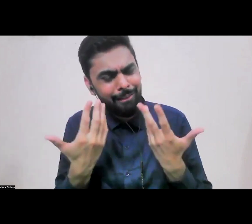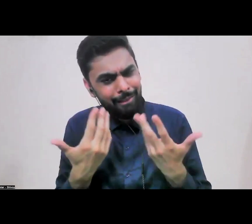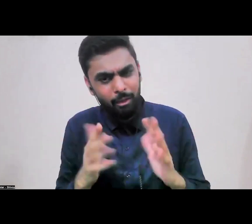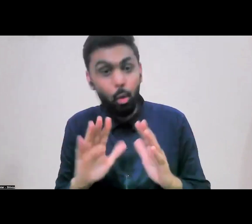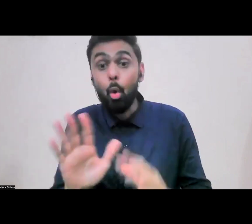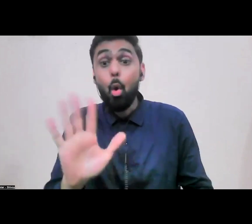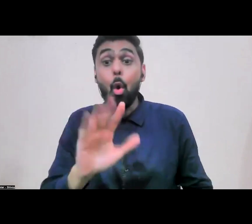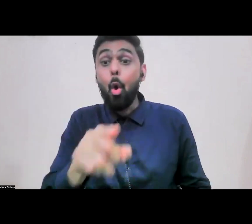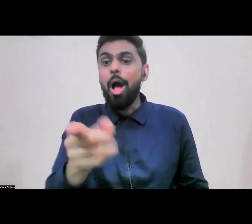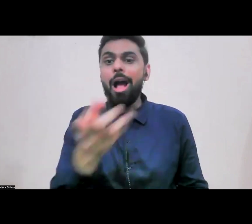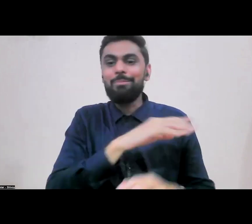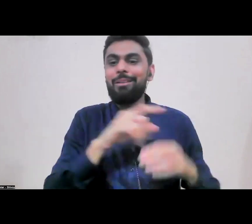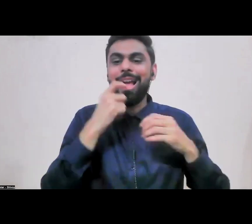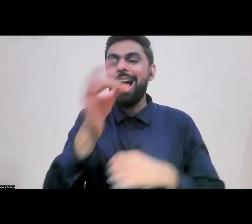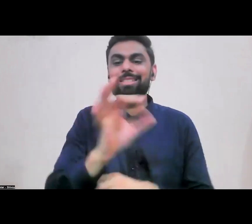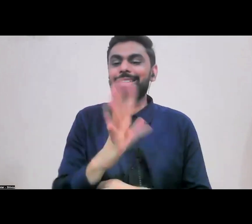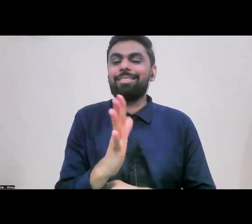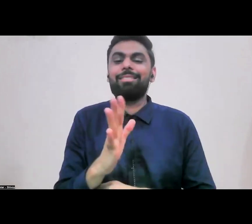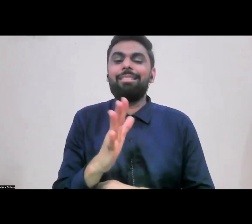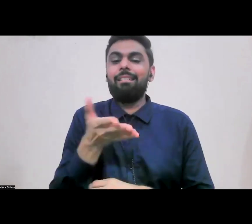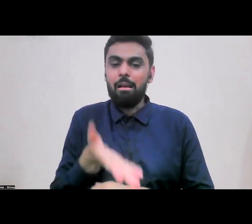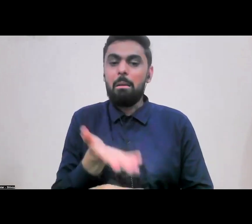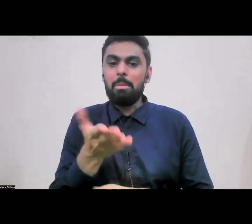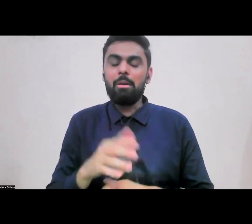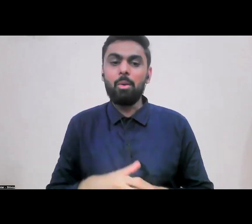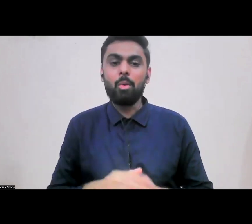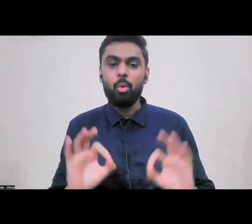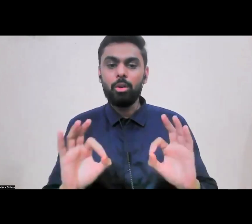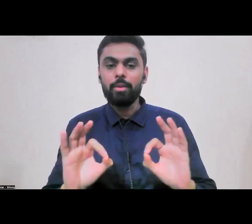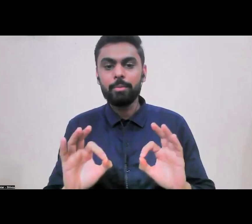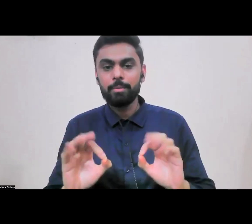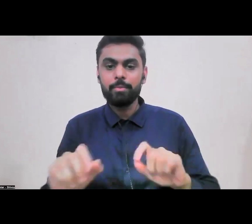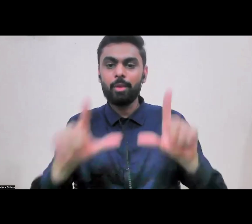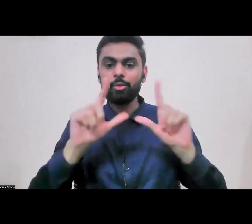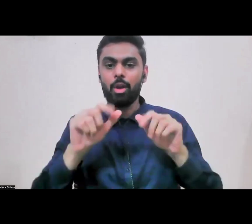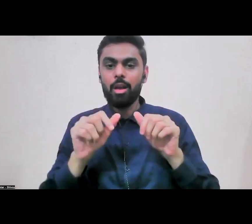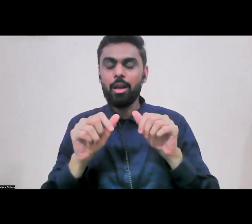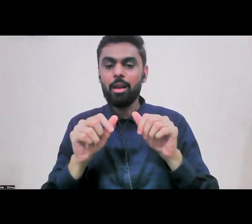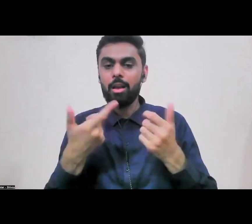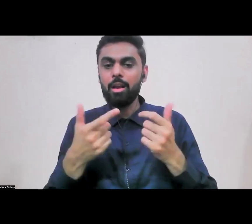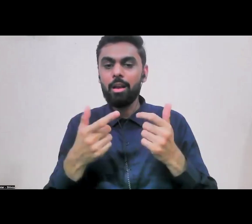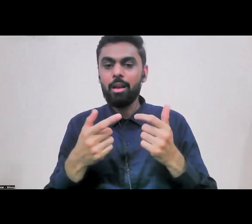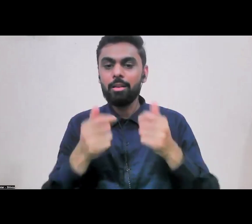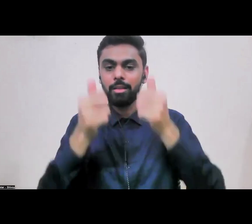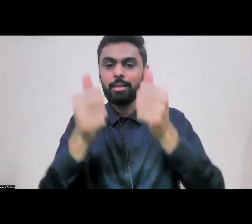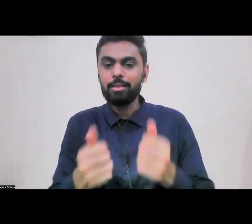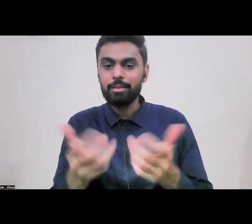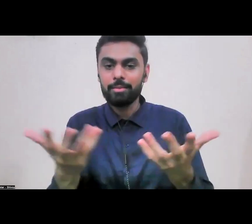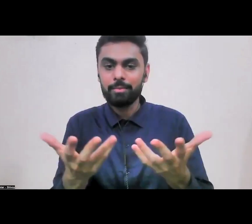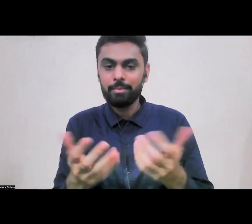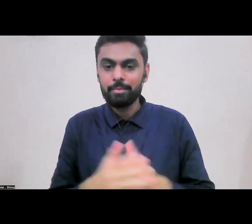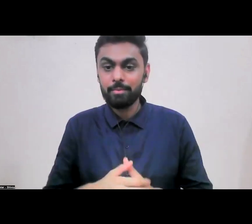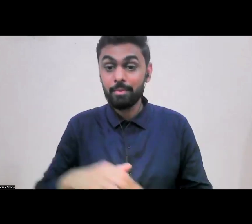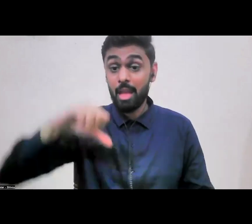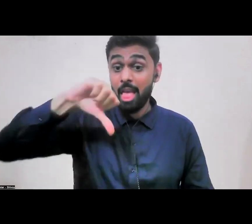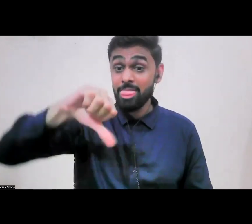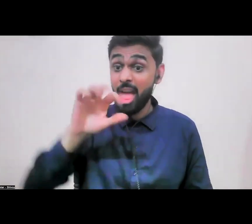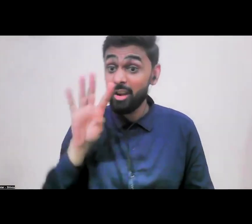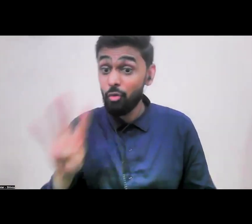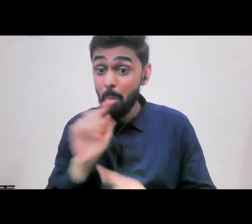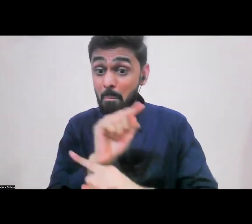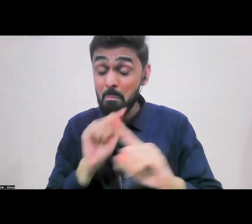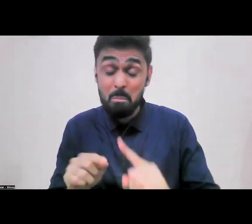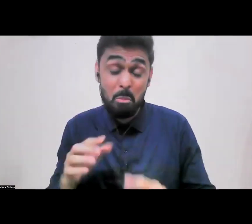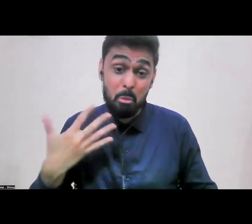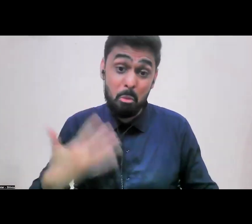no, we didn't have it actually, correct. I'm sorry, yeah. Yeah, can you go ahead and show in the poll? Yes, so 94%, what a